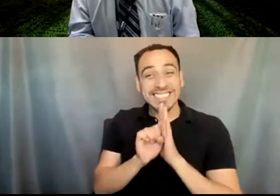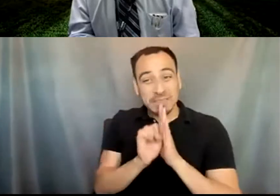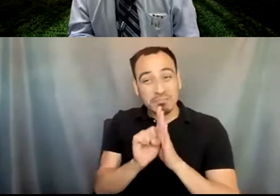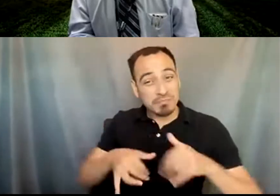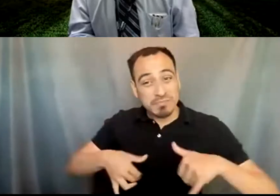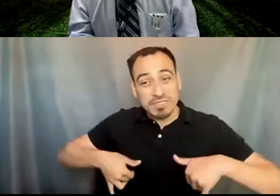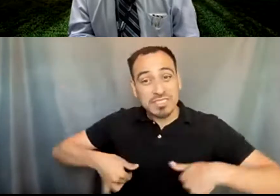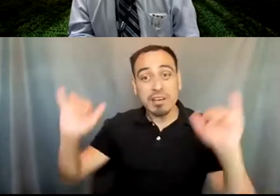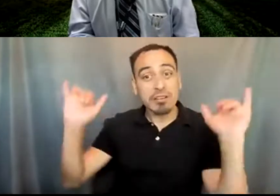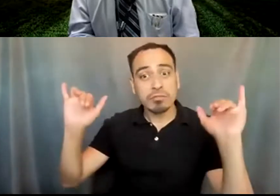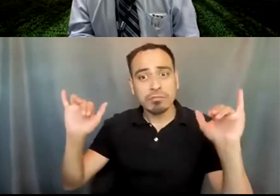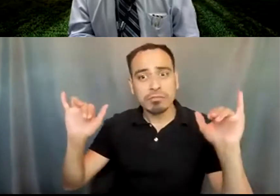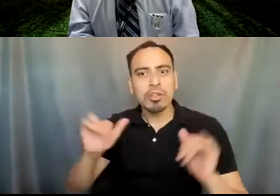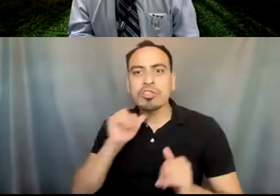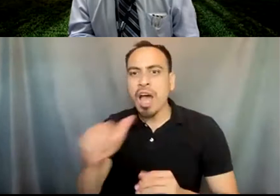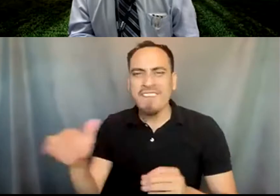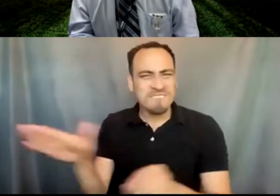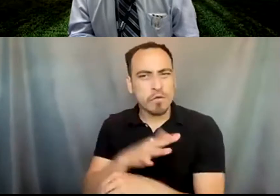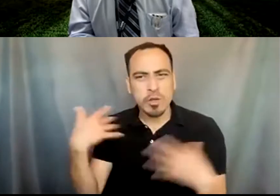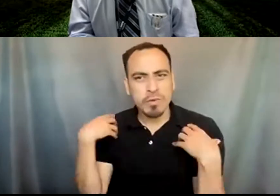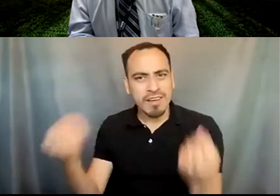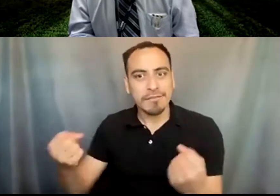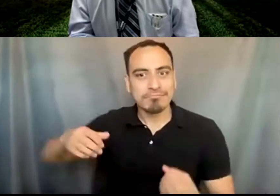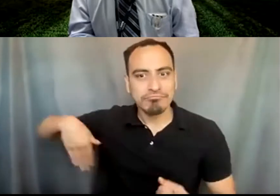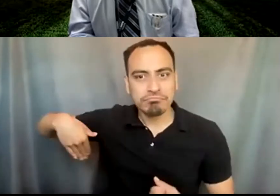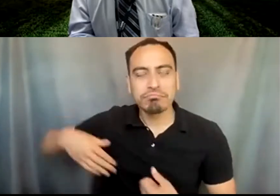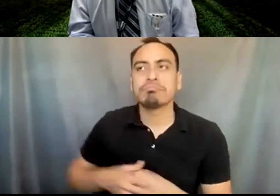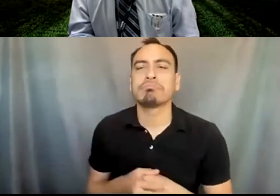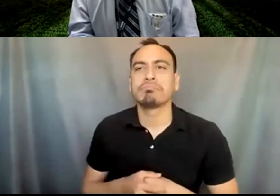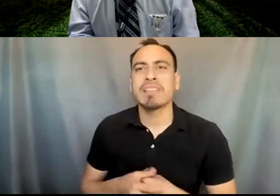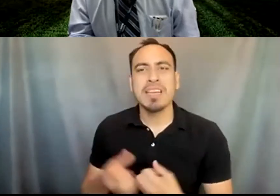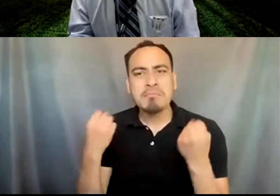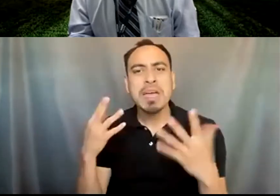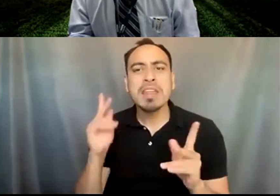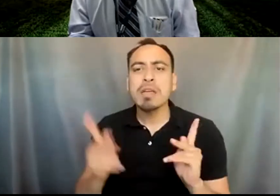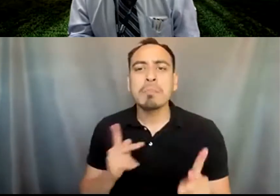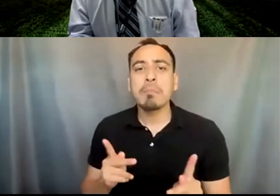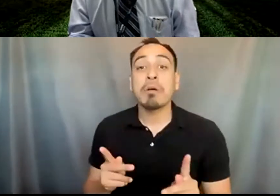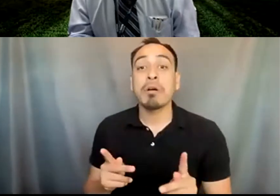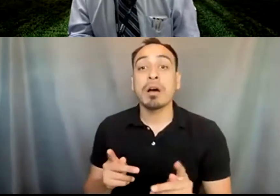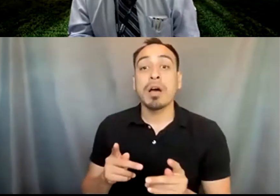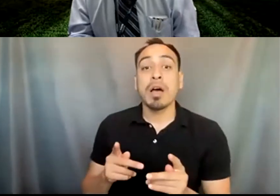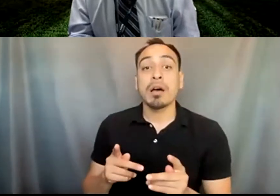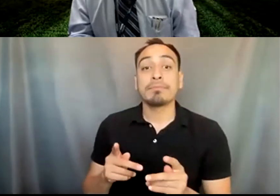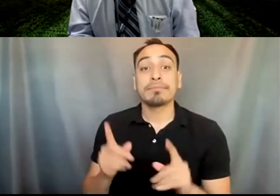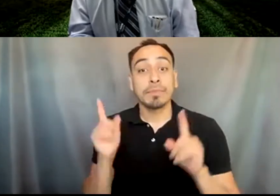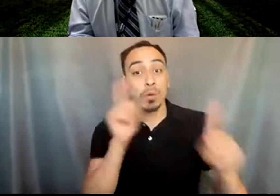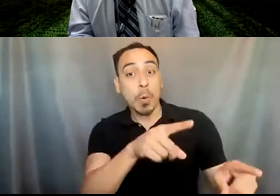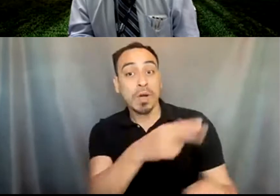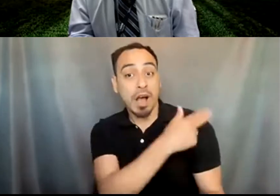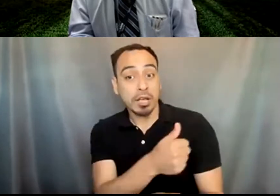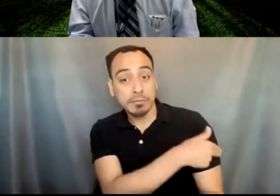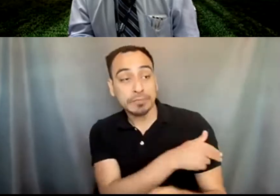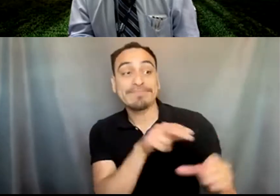health. We have many people who have gone home, been discharged on oxygen, many